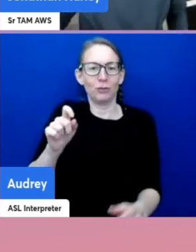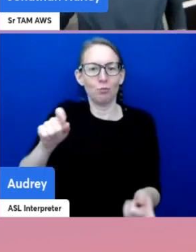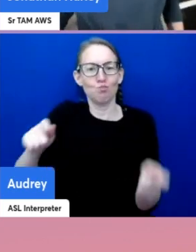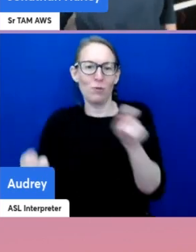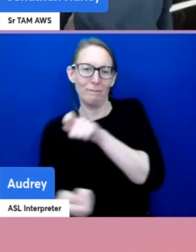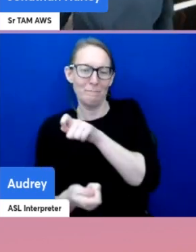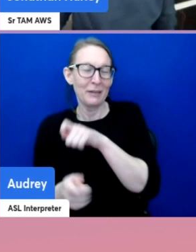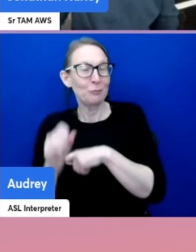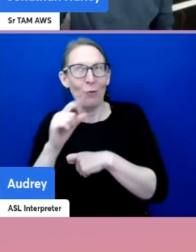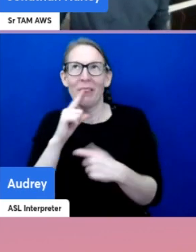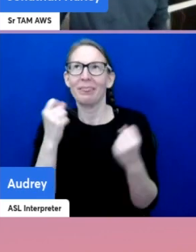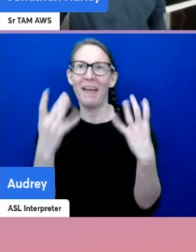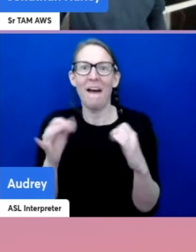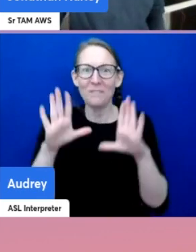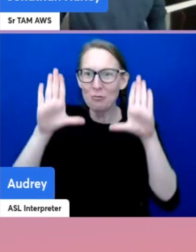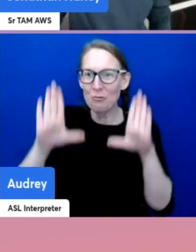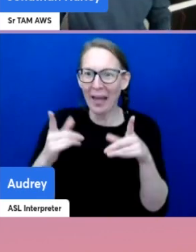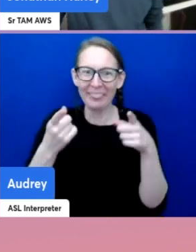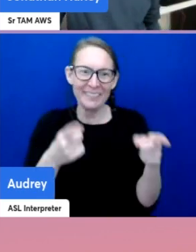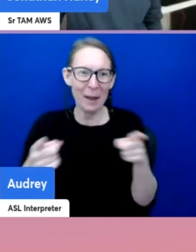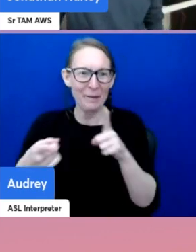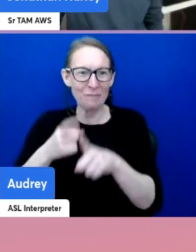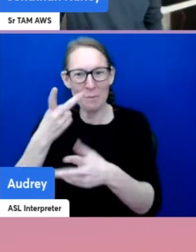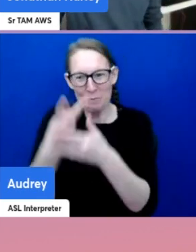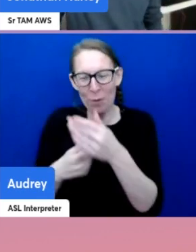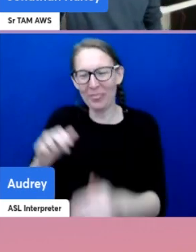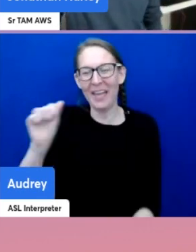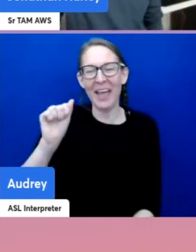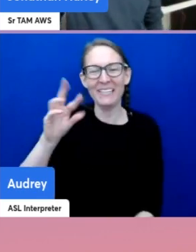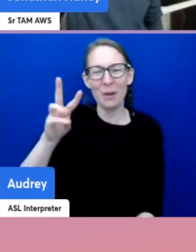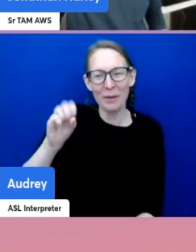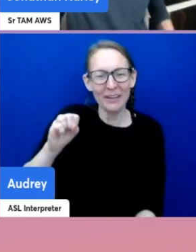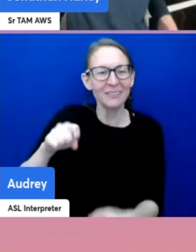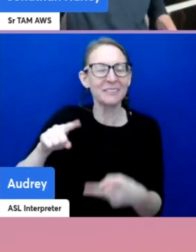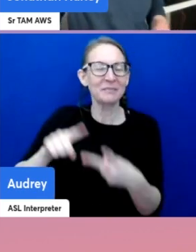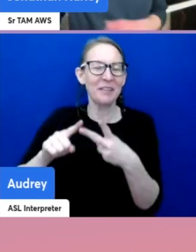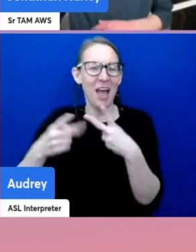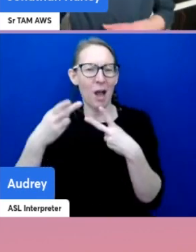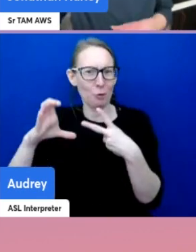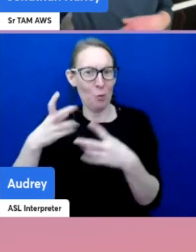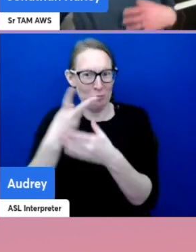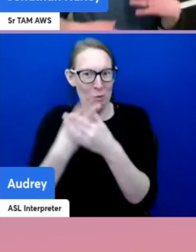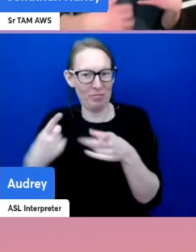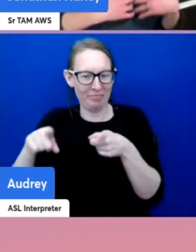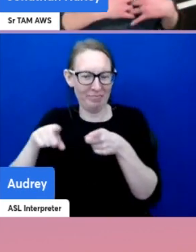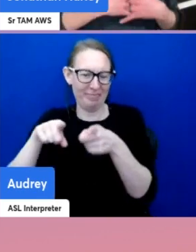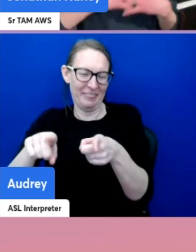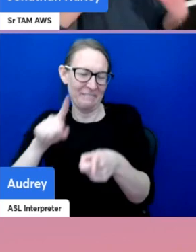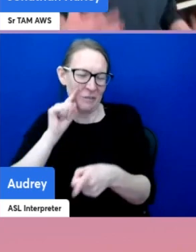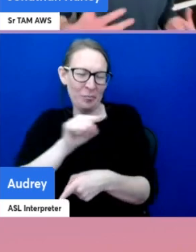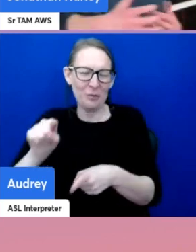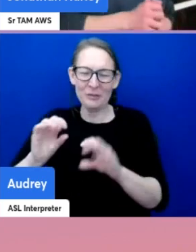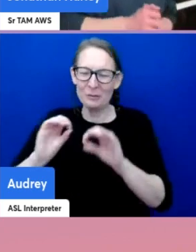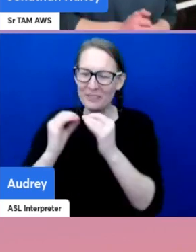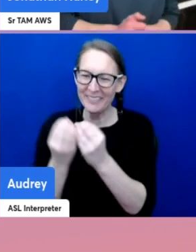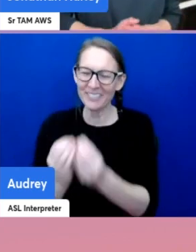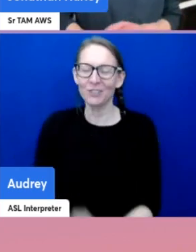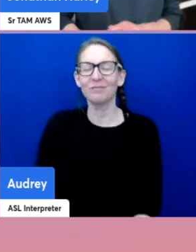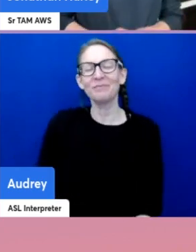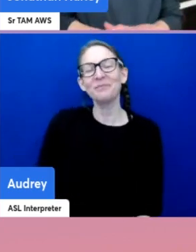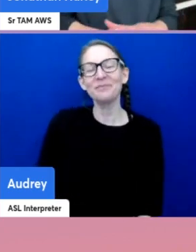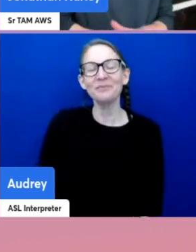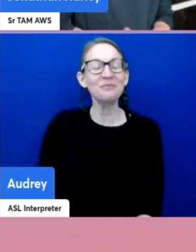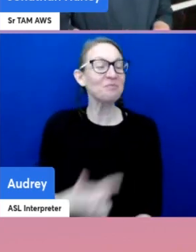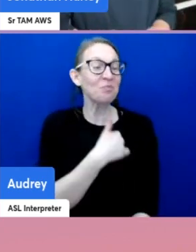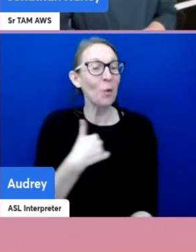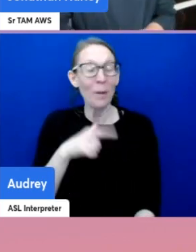a lot of great things coming out of both AWS and HashiCorp in tandem for those organizations. We are going to be looking at a